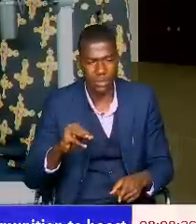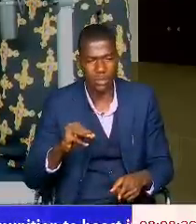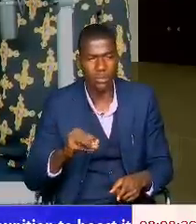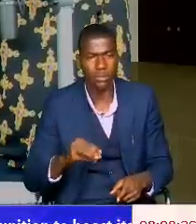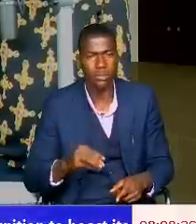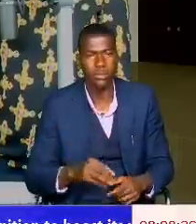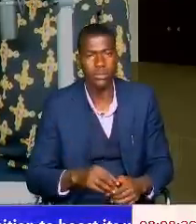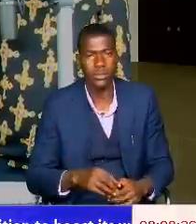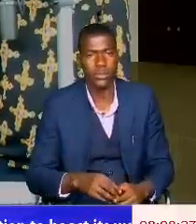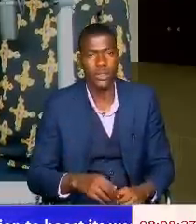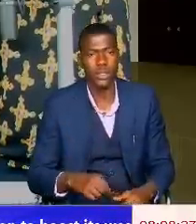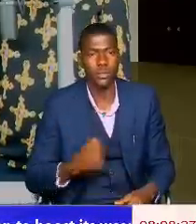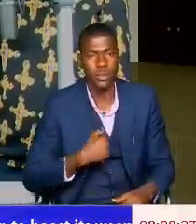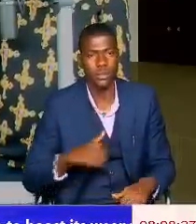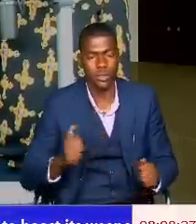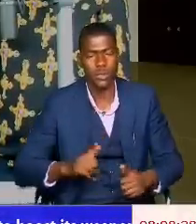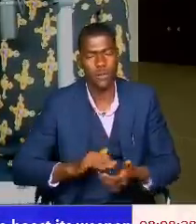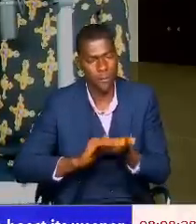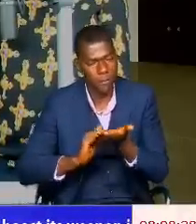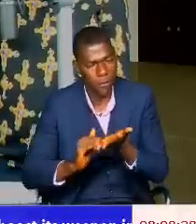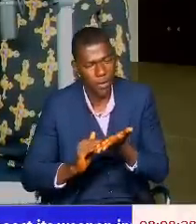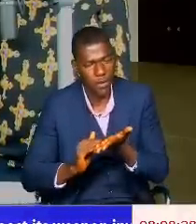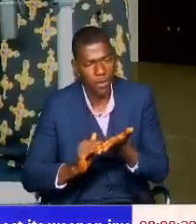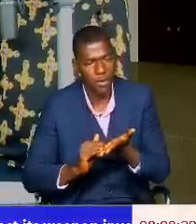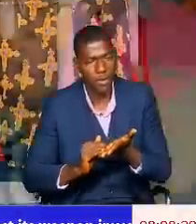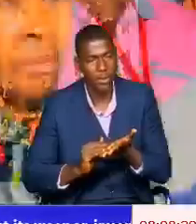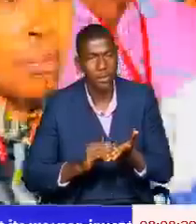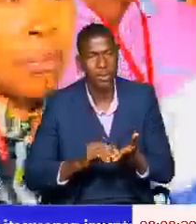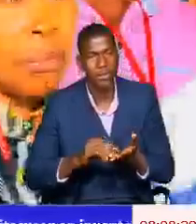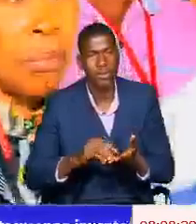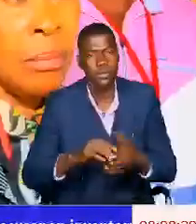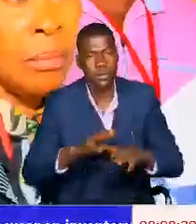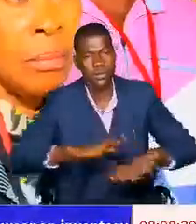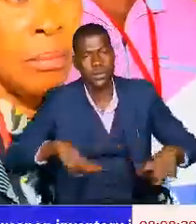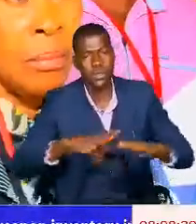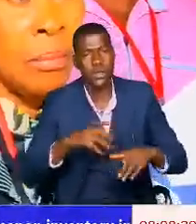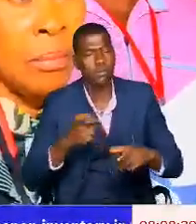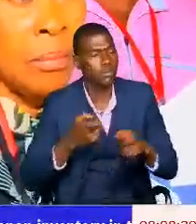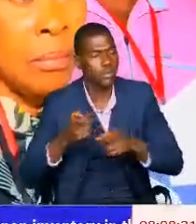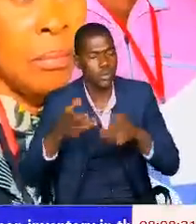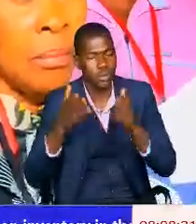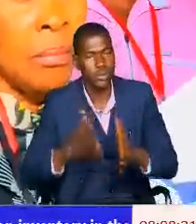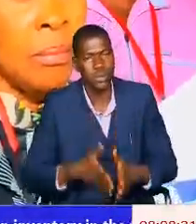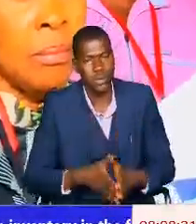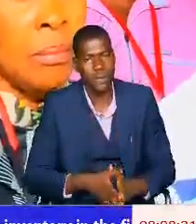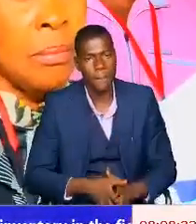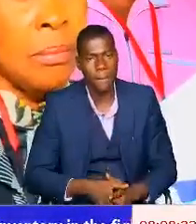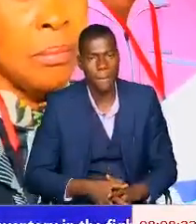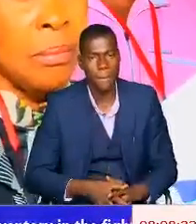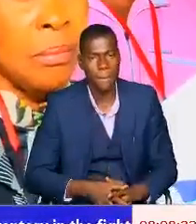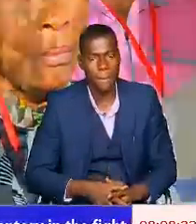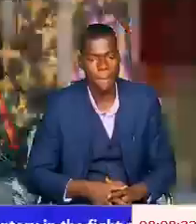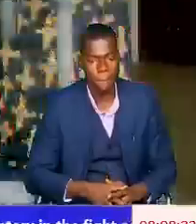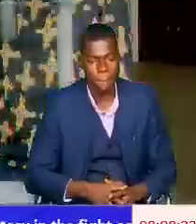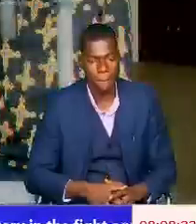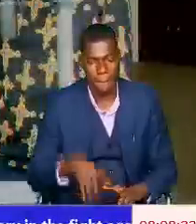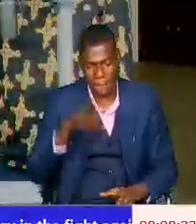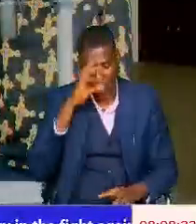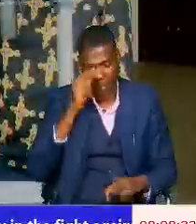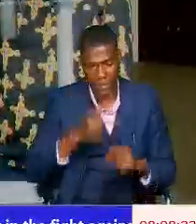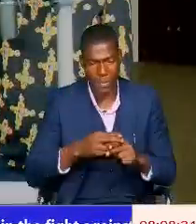mama, I can forgive the general manager for not monitoring the station. You understand, Mr. Diego